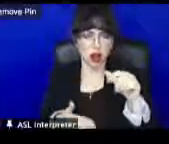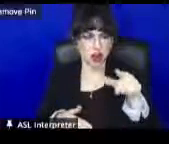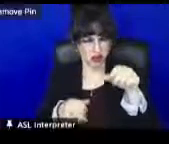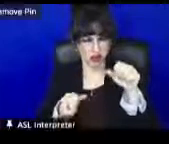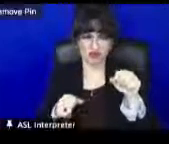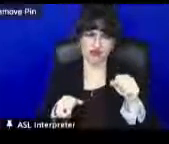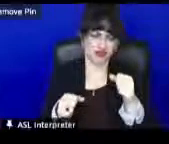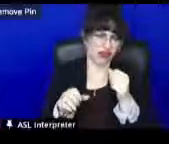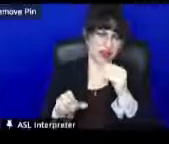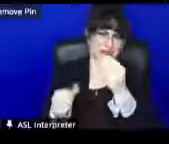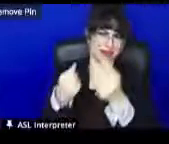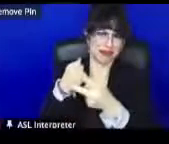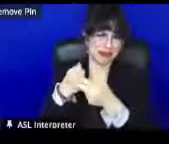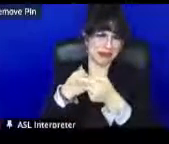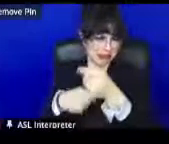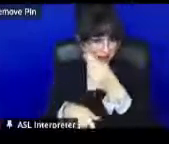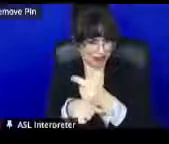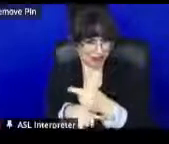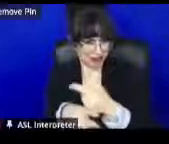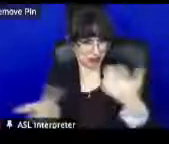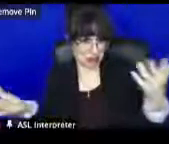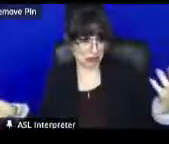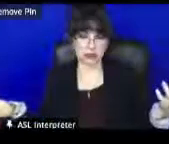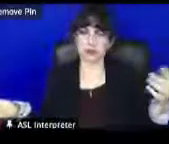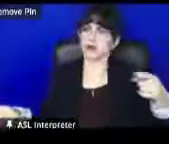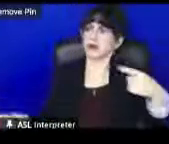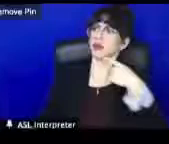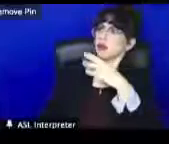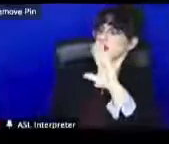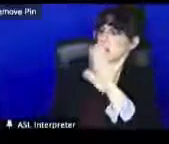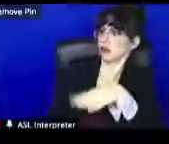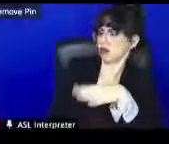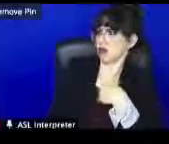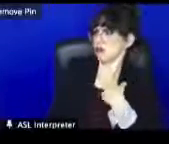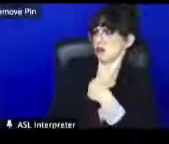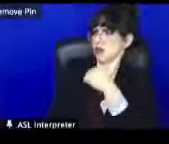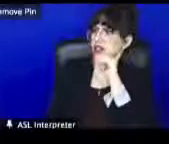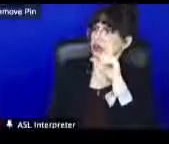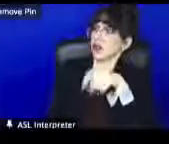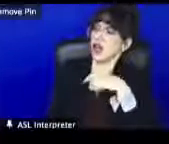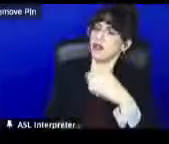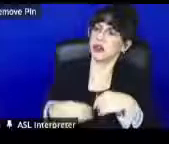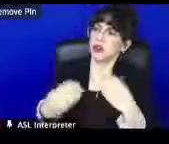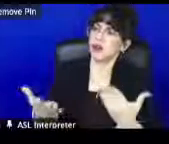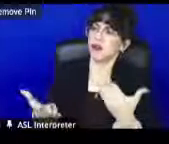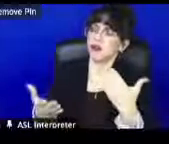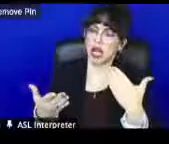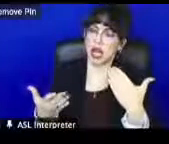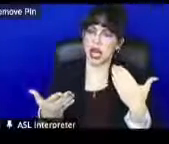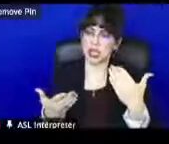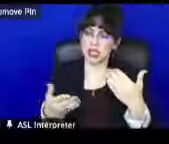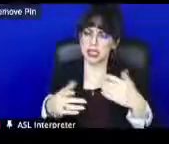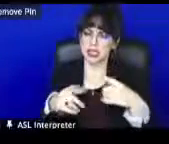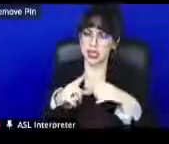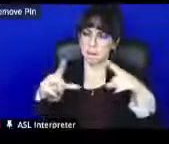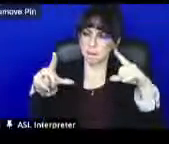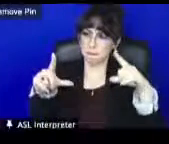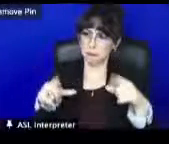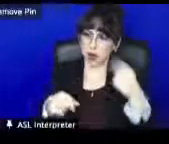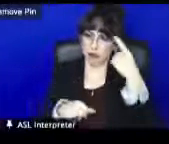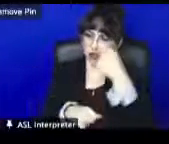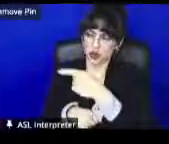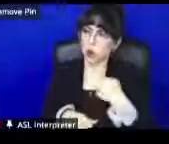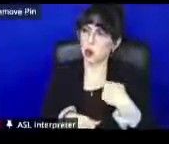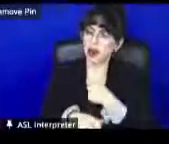to me. Well, they're like, oh, we don't have to put it in a pouch. We've got another staffer going out there.